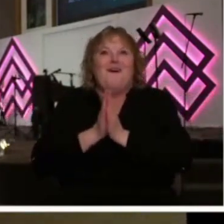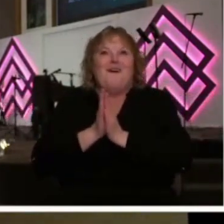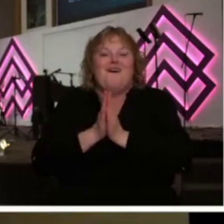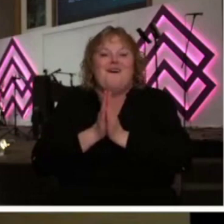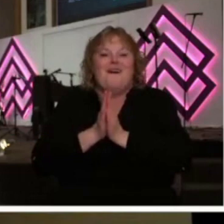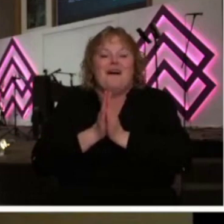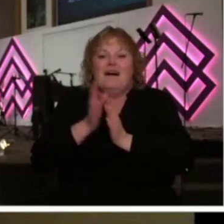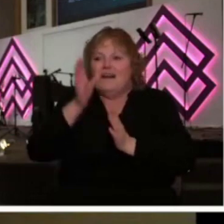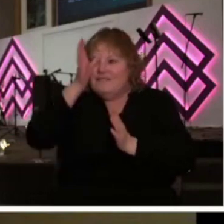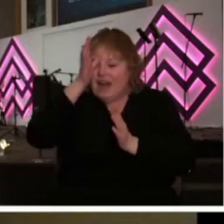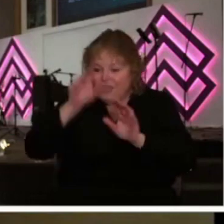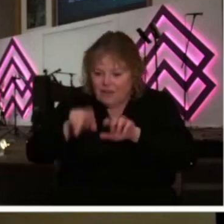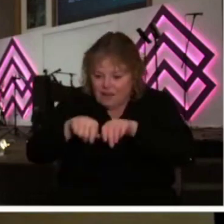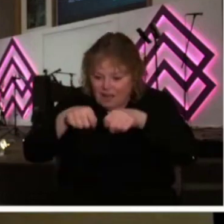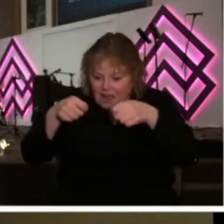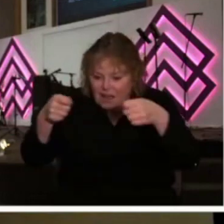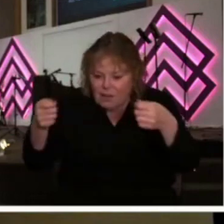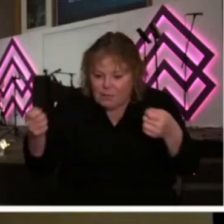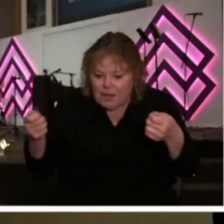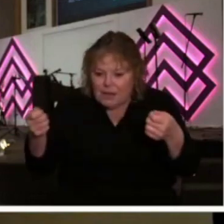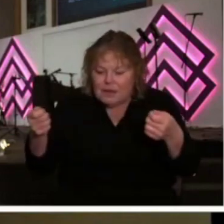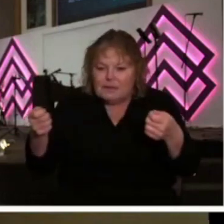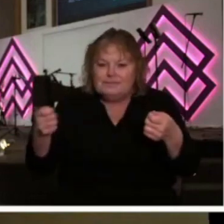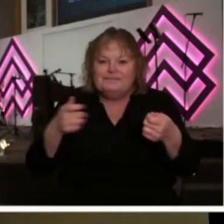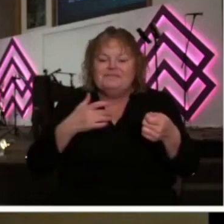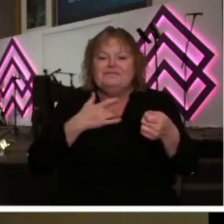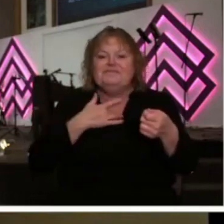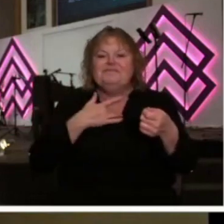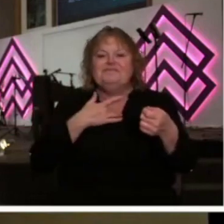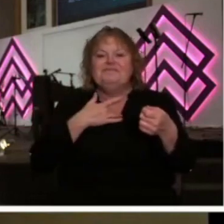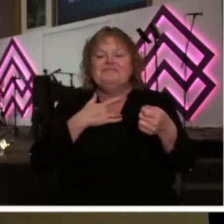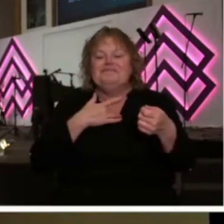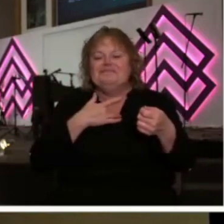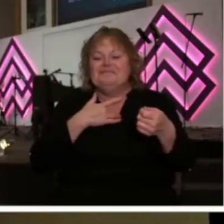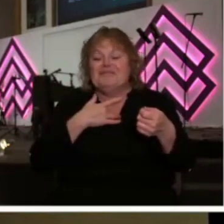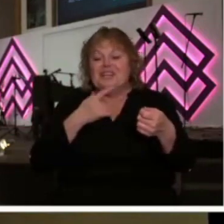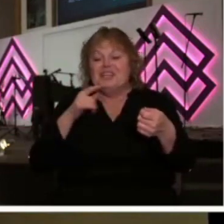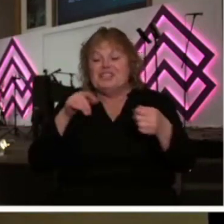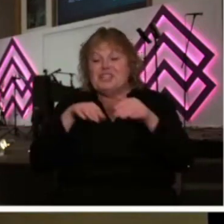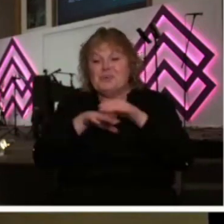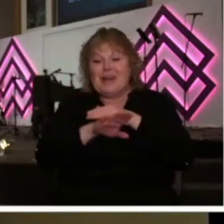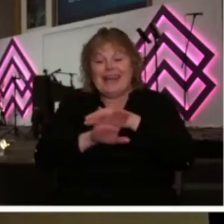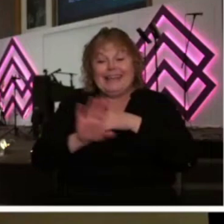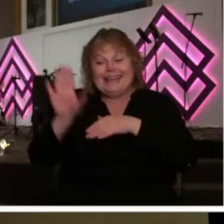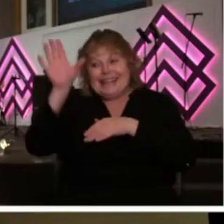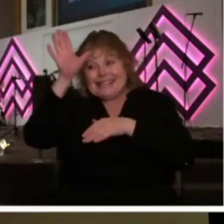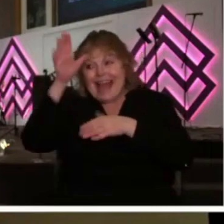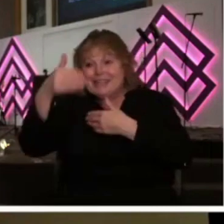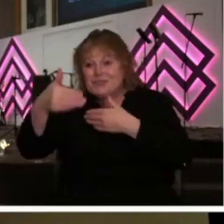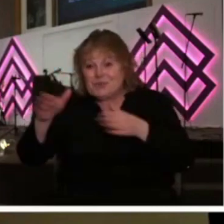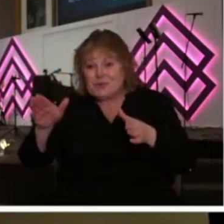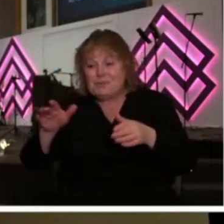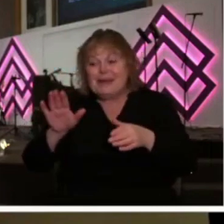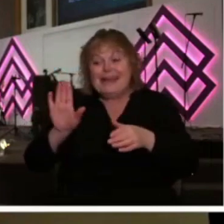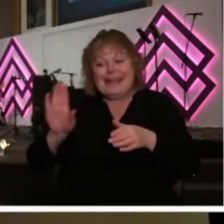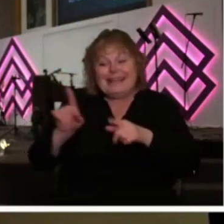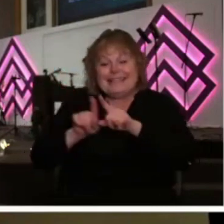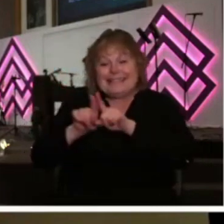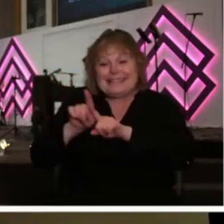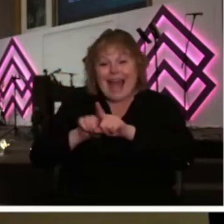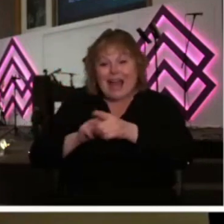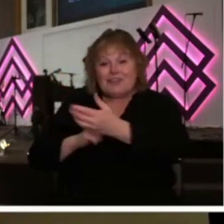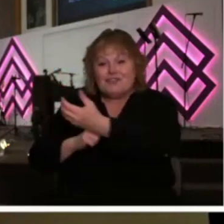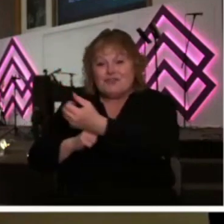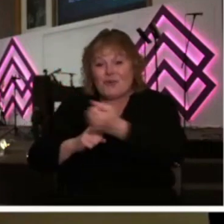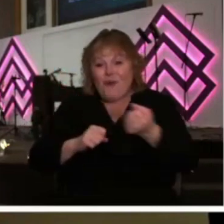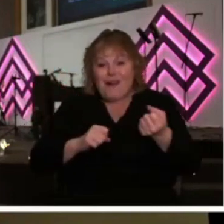And when he gets down to the gift, we discovered that she had gone into his room, into a sock drawer, and took a